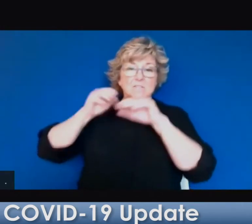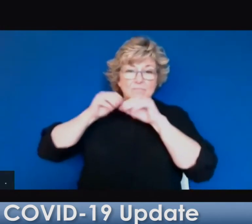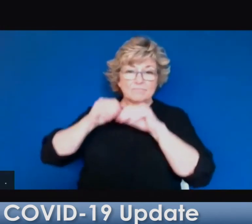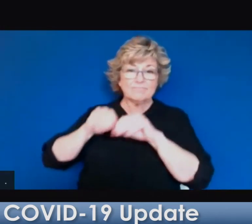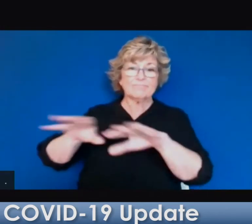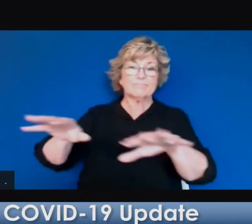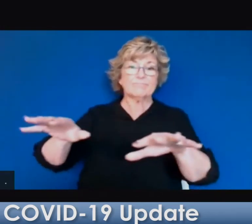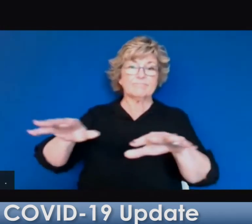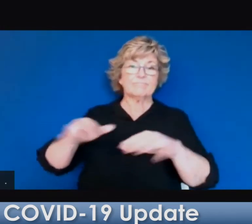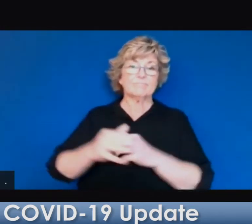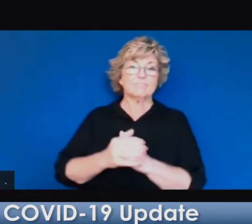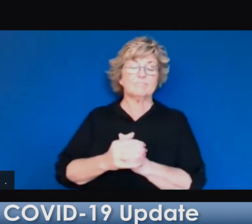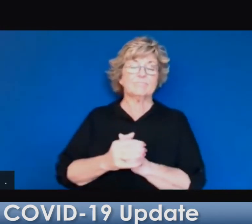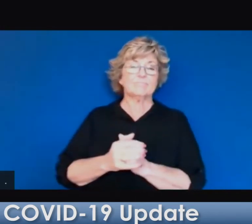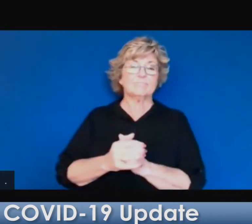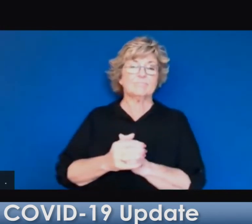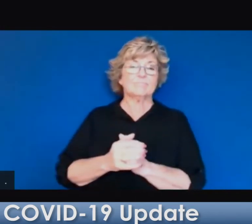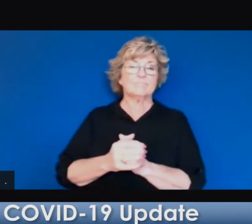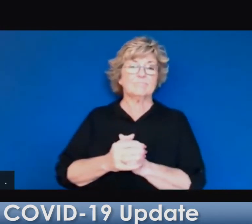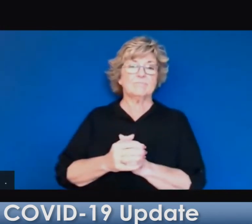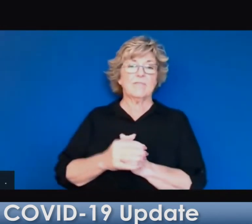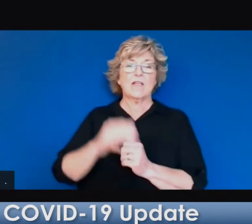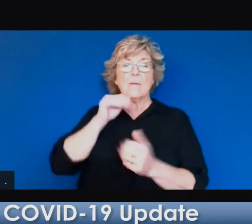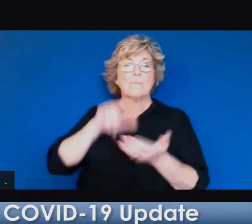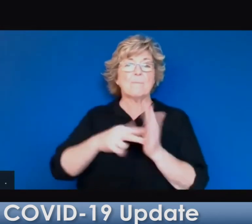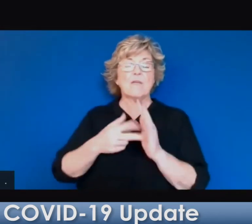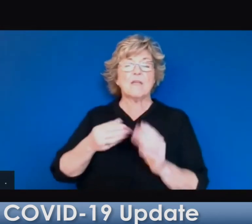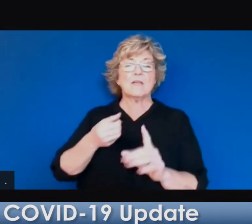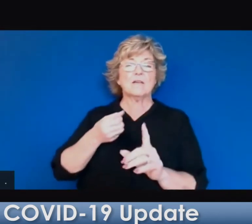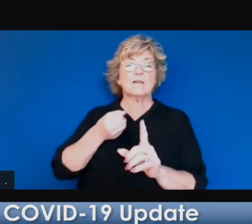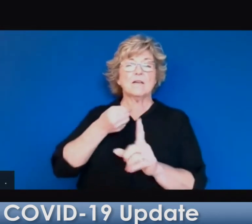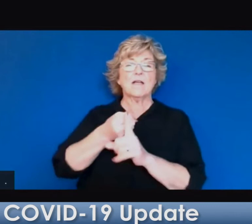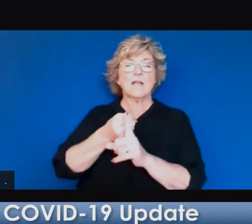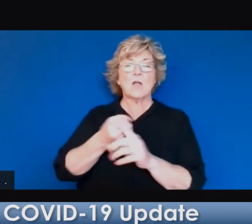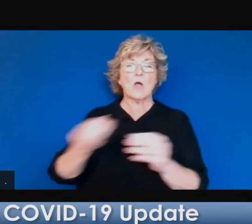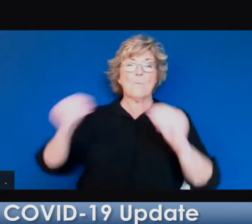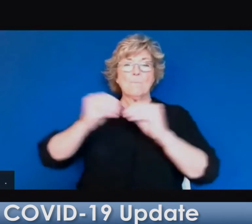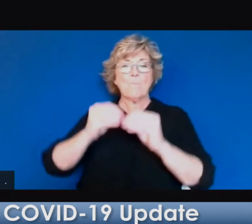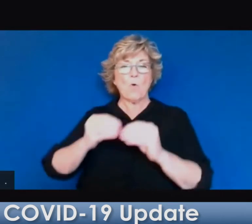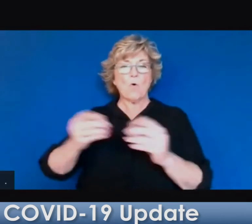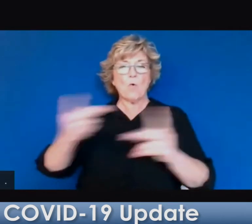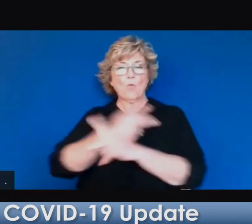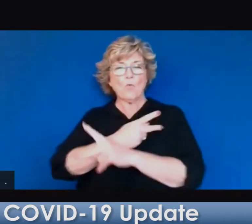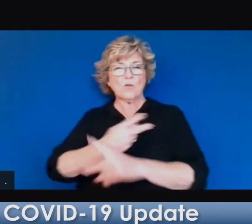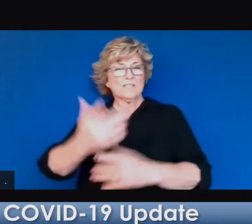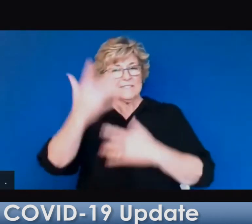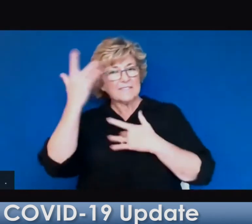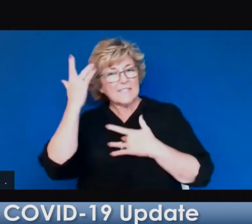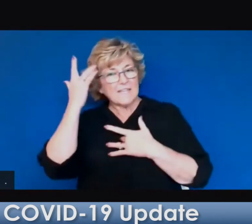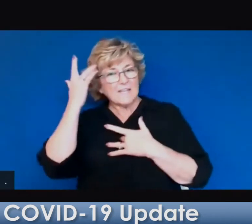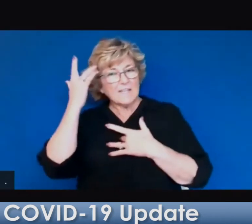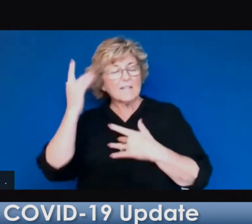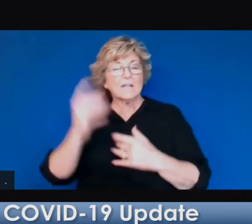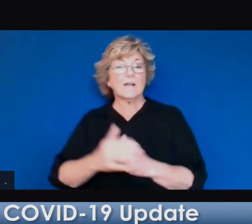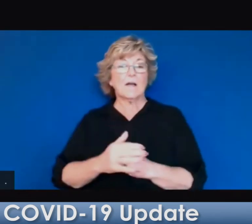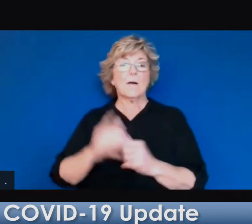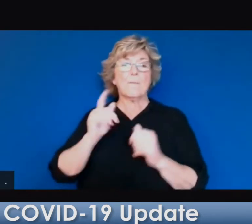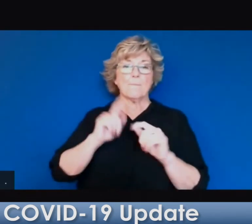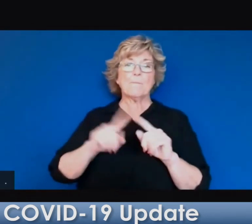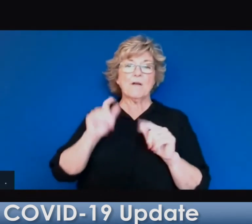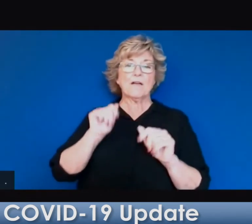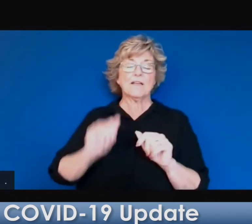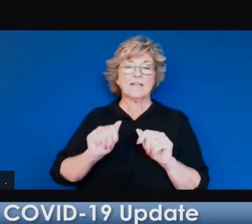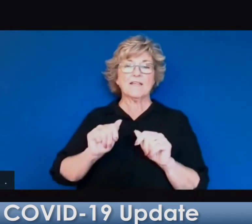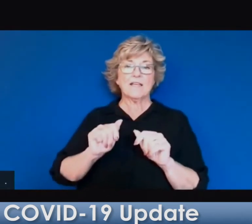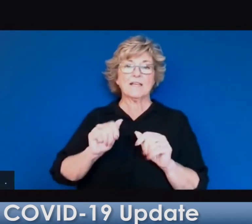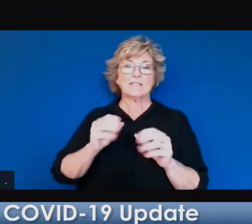that people necessarily get sicker with this new strain, but the fact that it infects more easily,